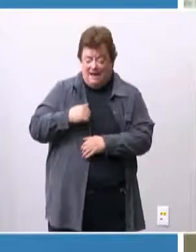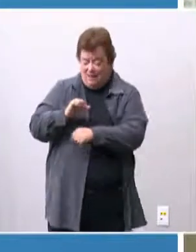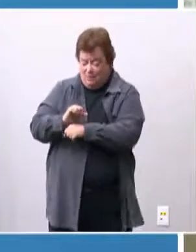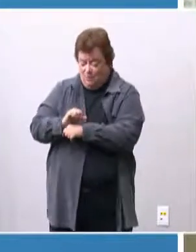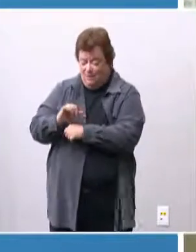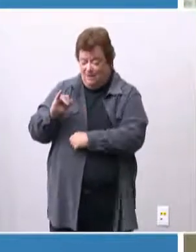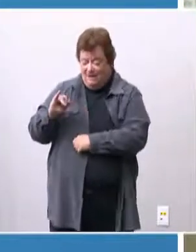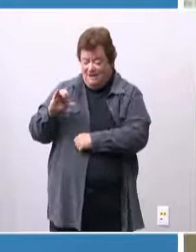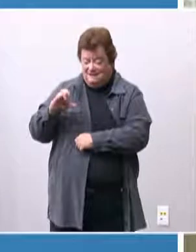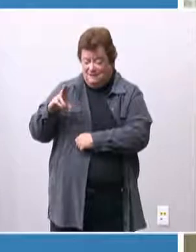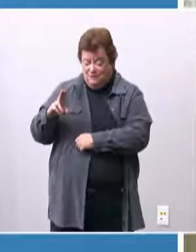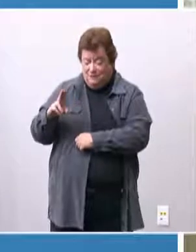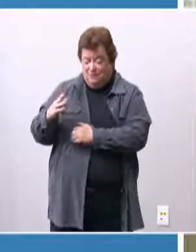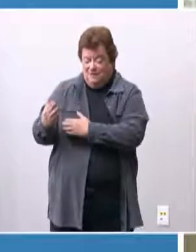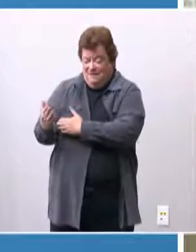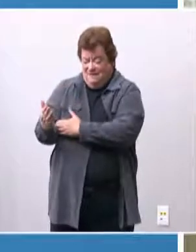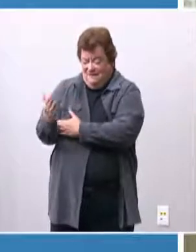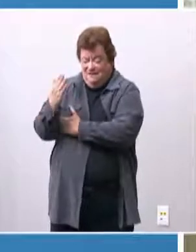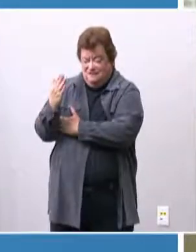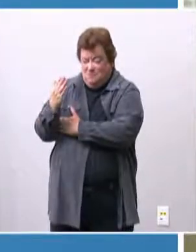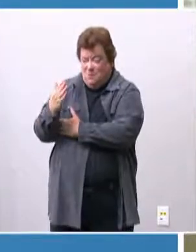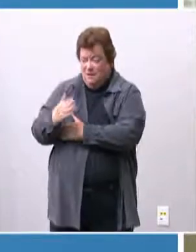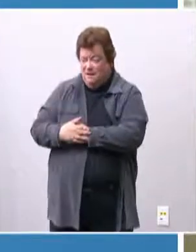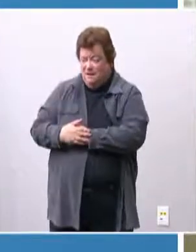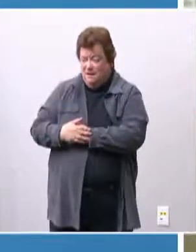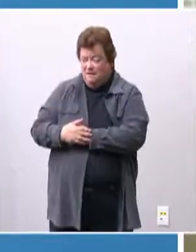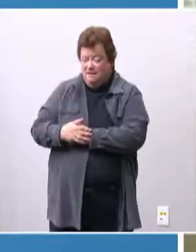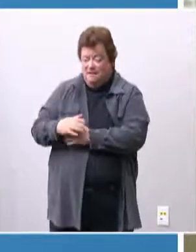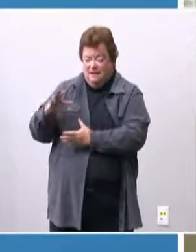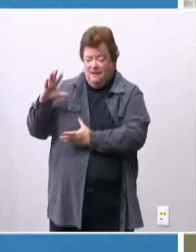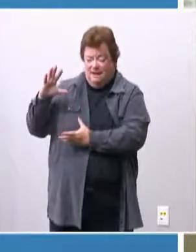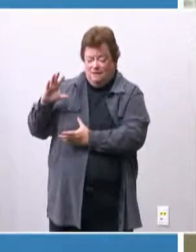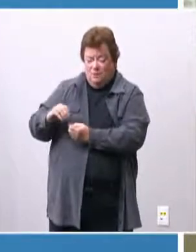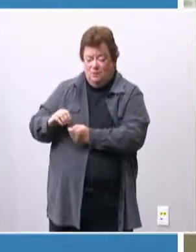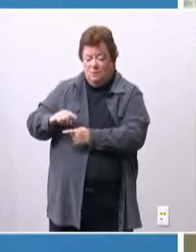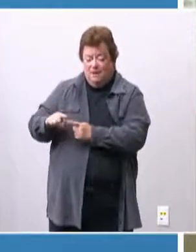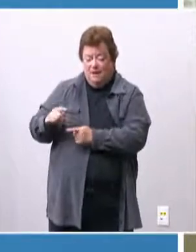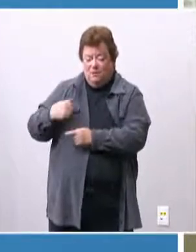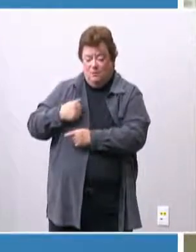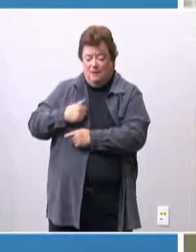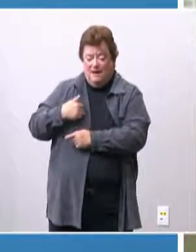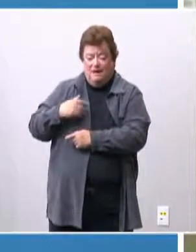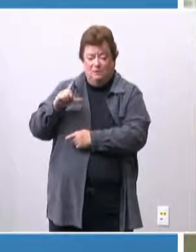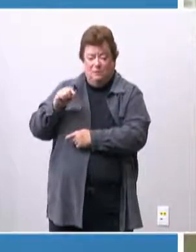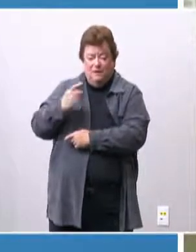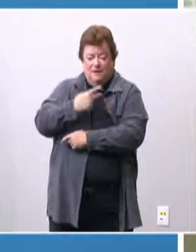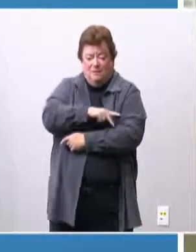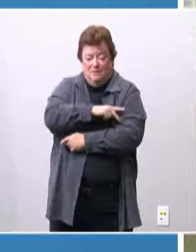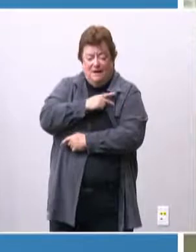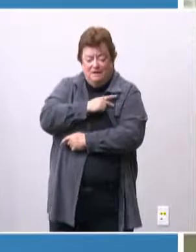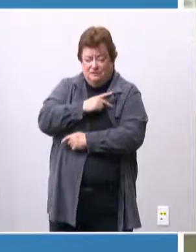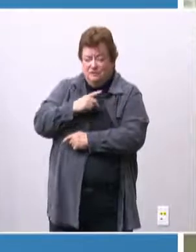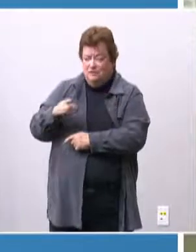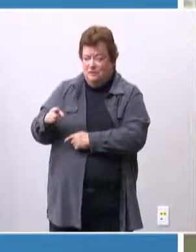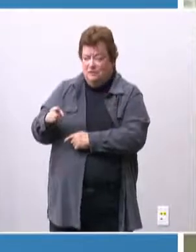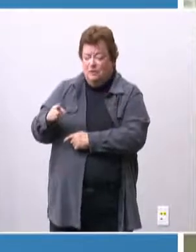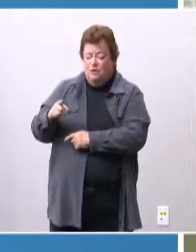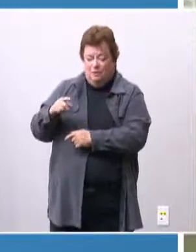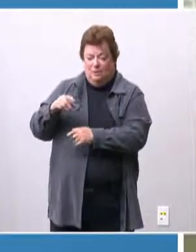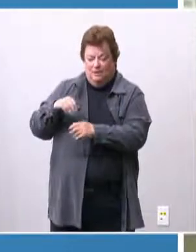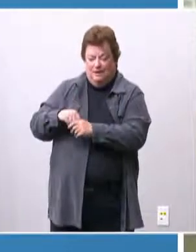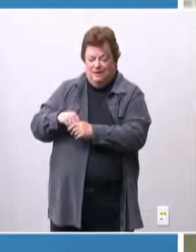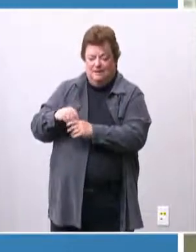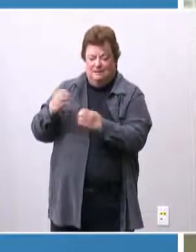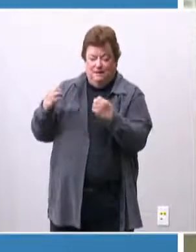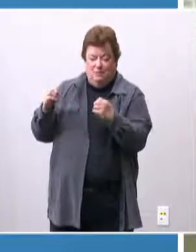and this morning, in total, not all ICU patients, but we had 20 patients that had to board in the emergency